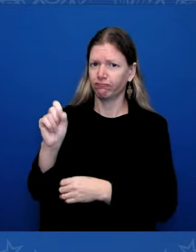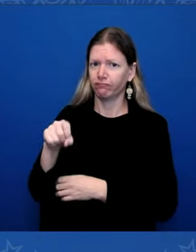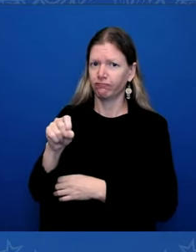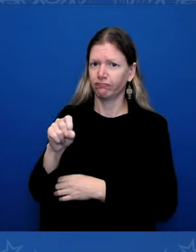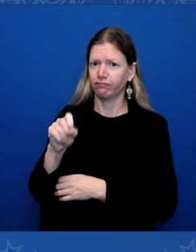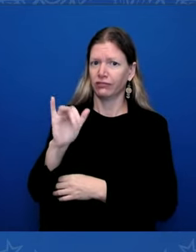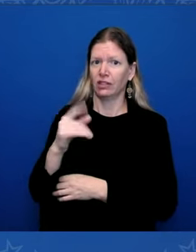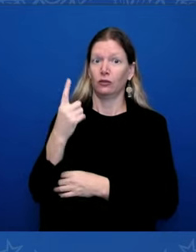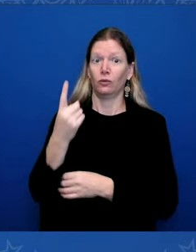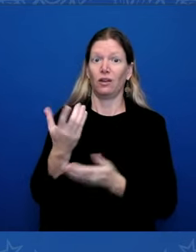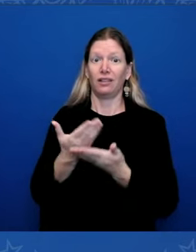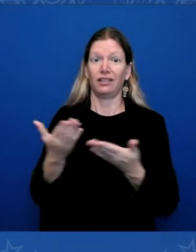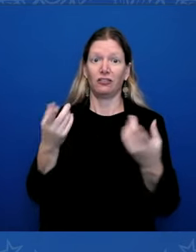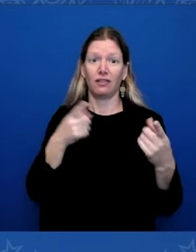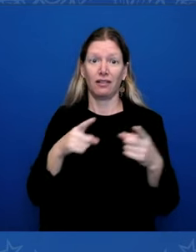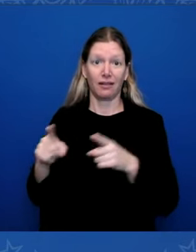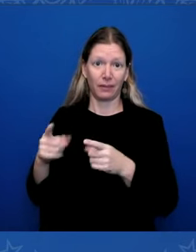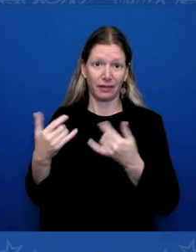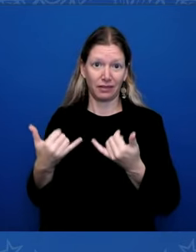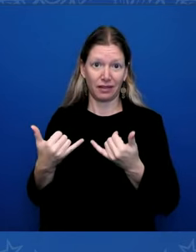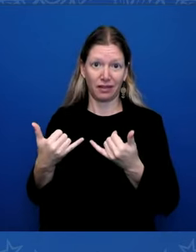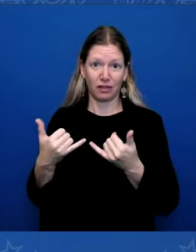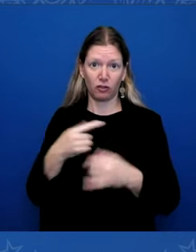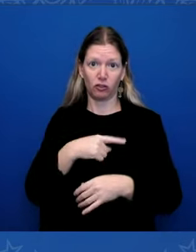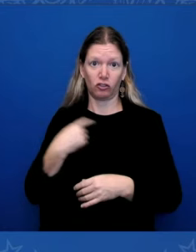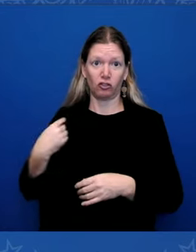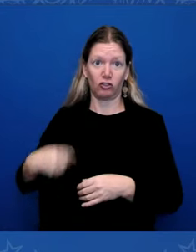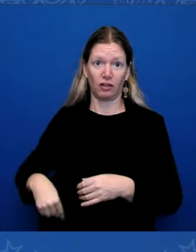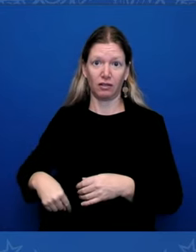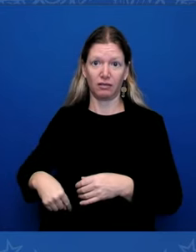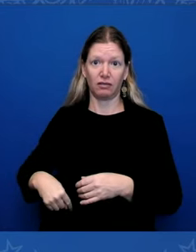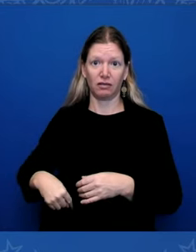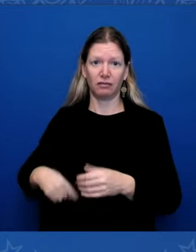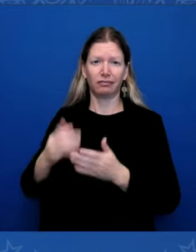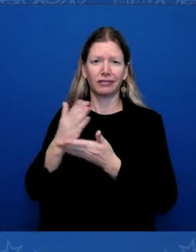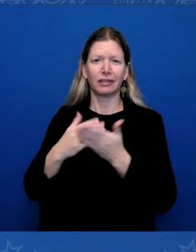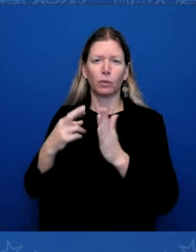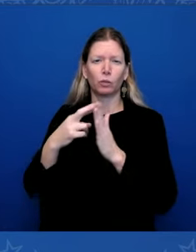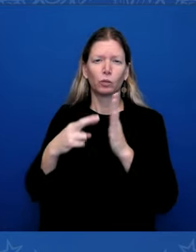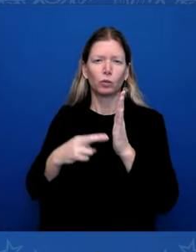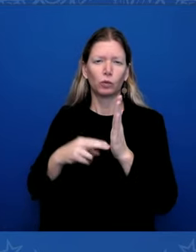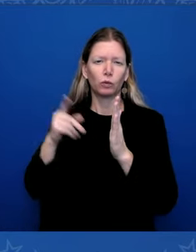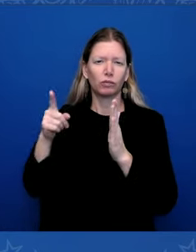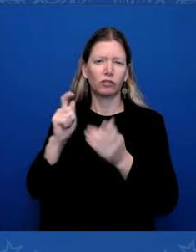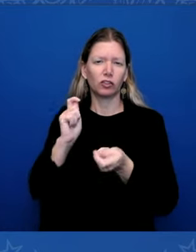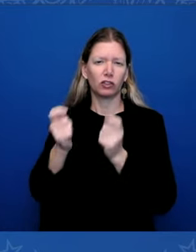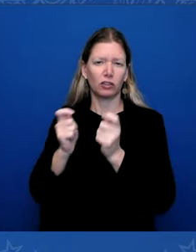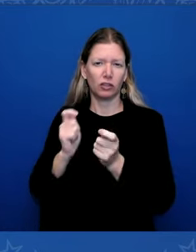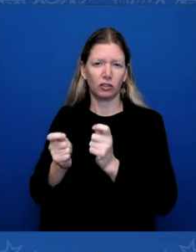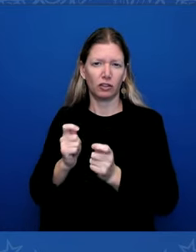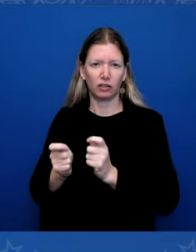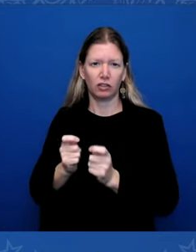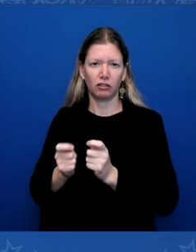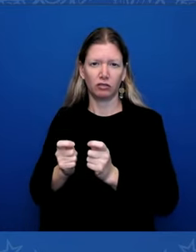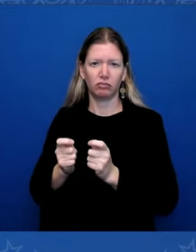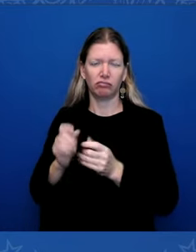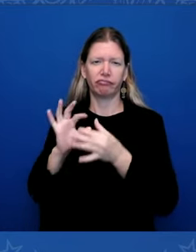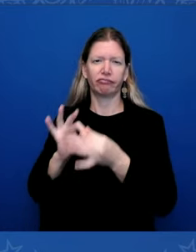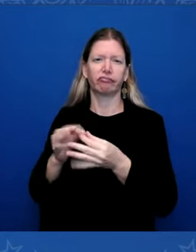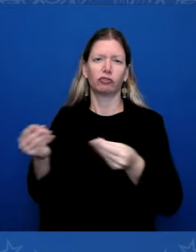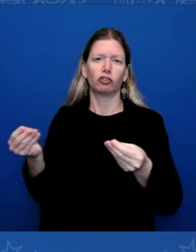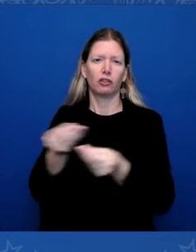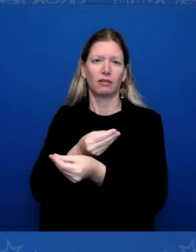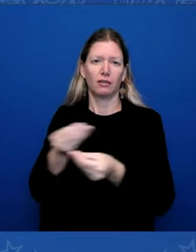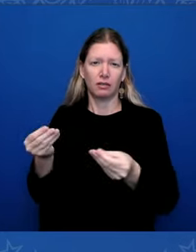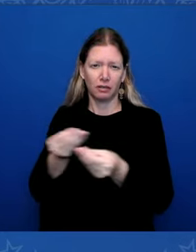China's beginning to change some of the rules of the game in terms of trade and other issues. And so